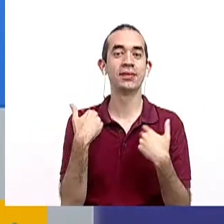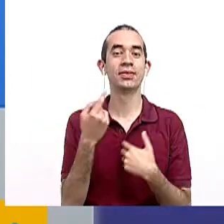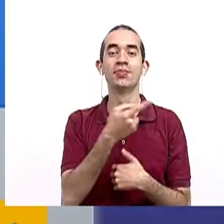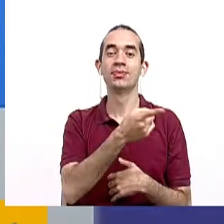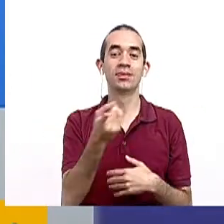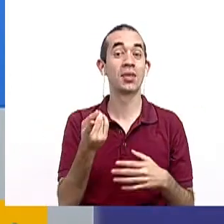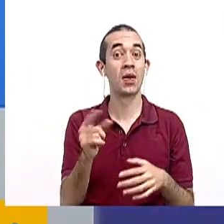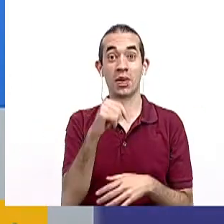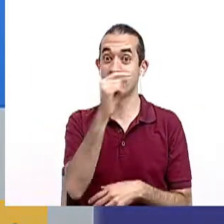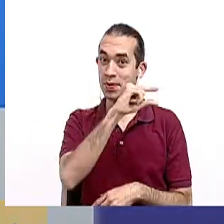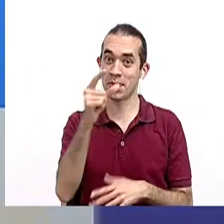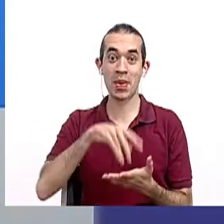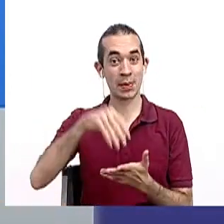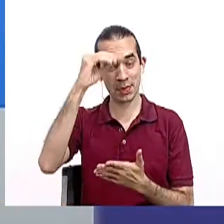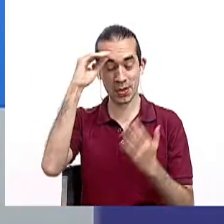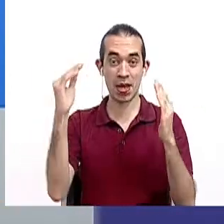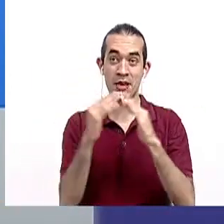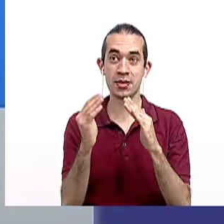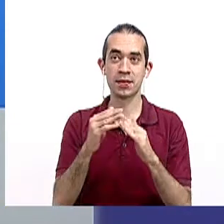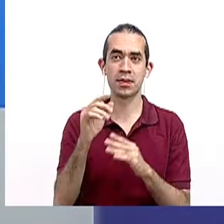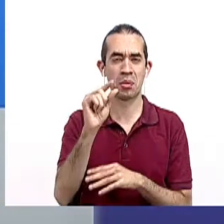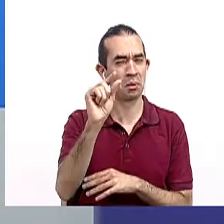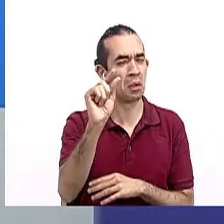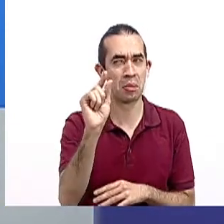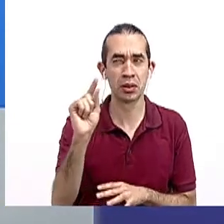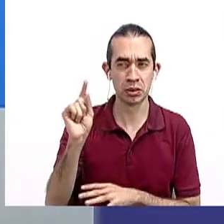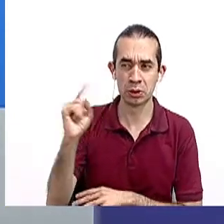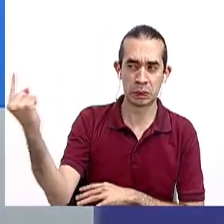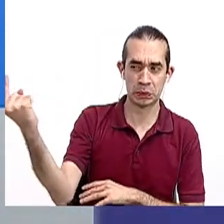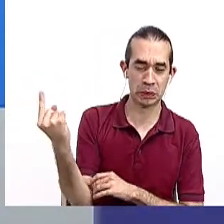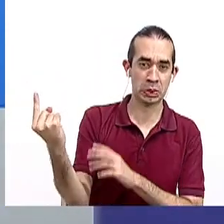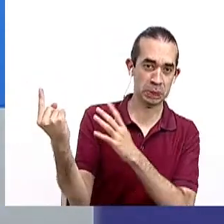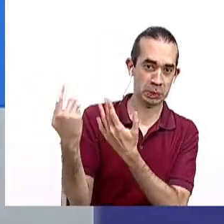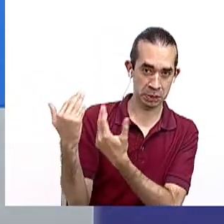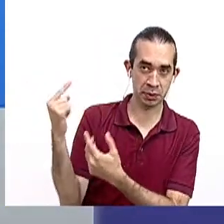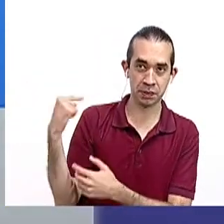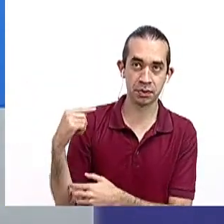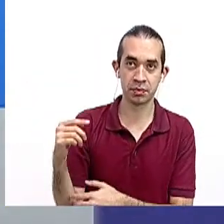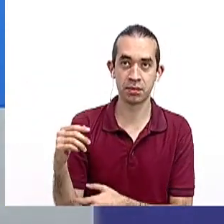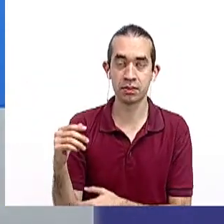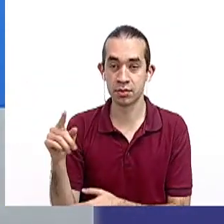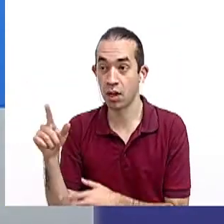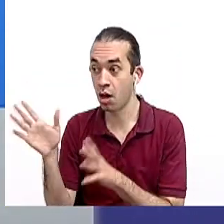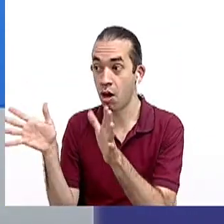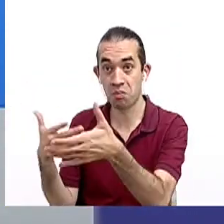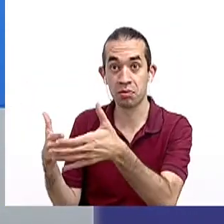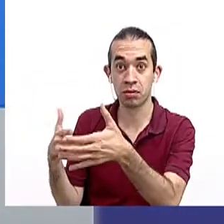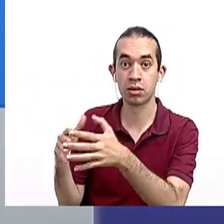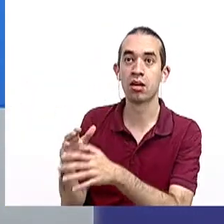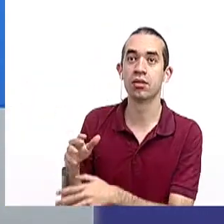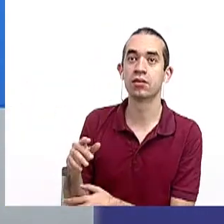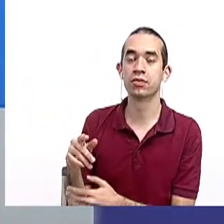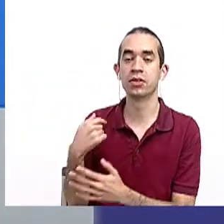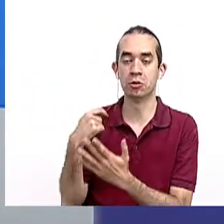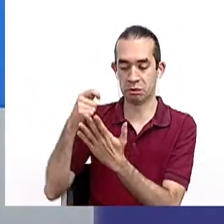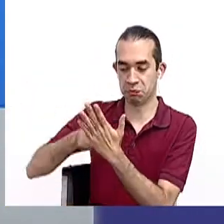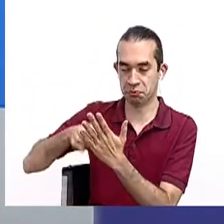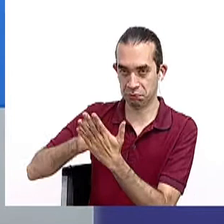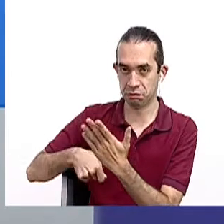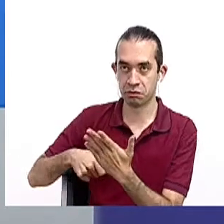more week in Aprendo en Casa. Just give me a moment. I think somebody is looking for me. You have a package? Yes, I sign